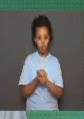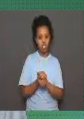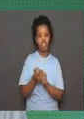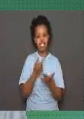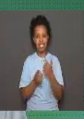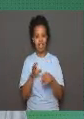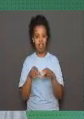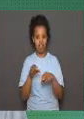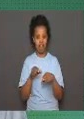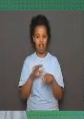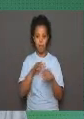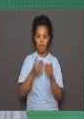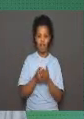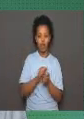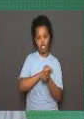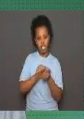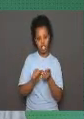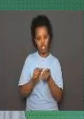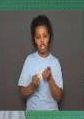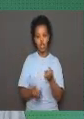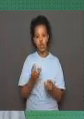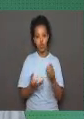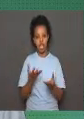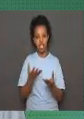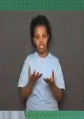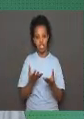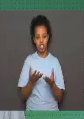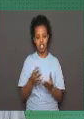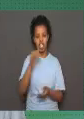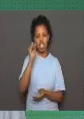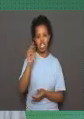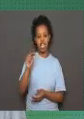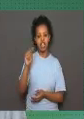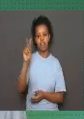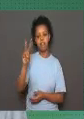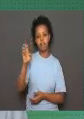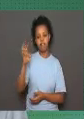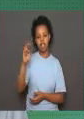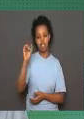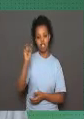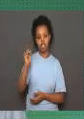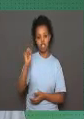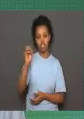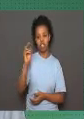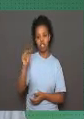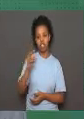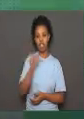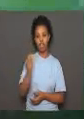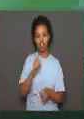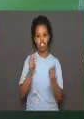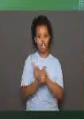including deletion, duplication, inversion, and